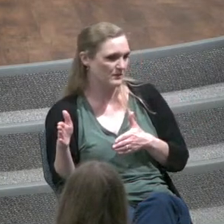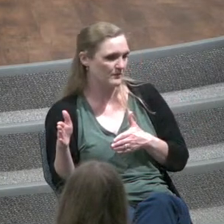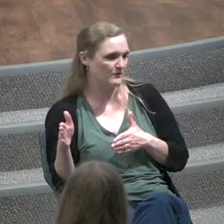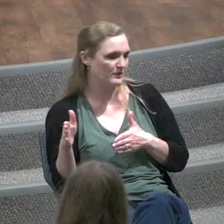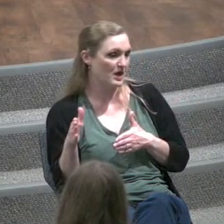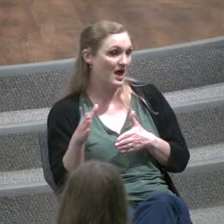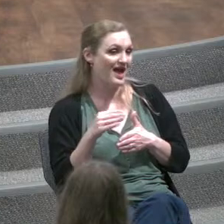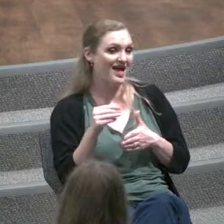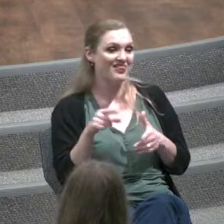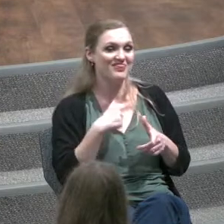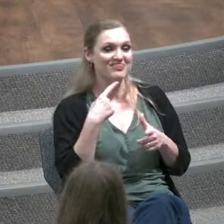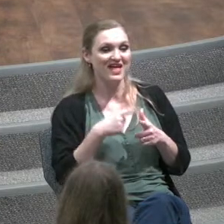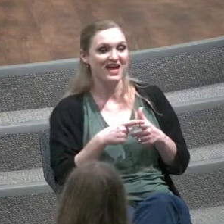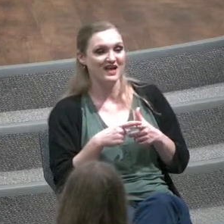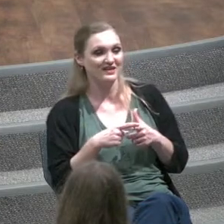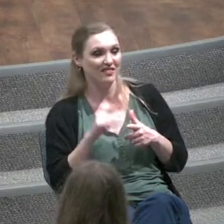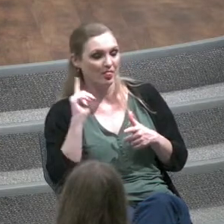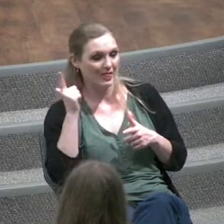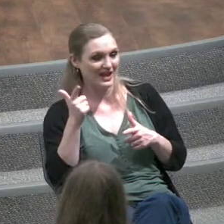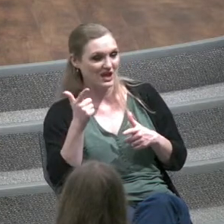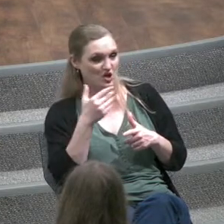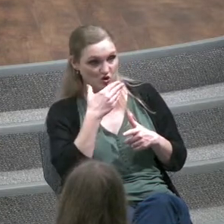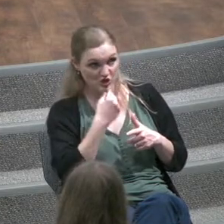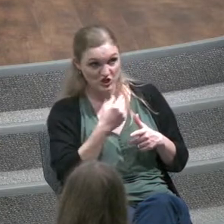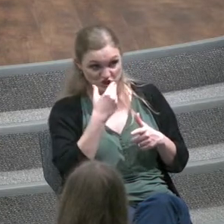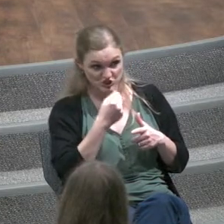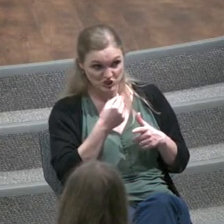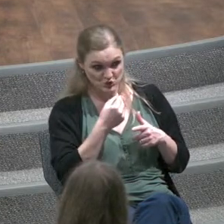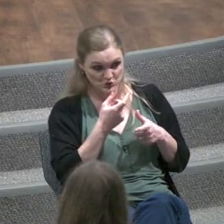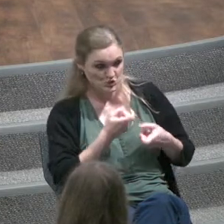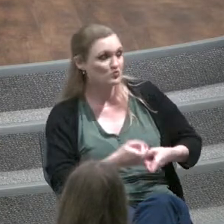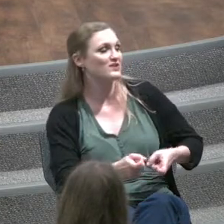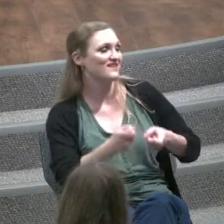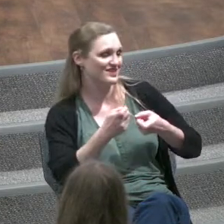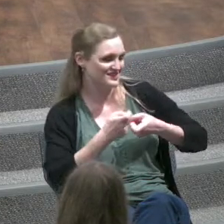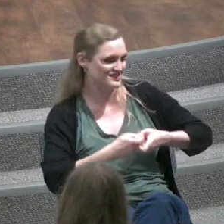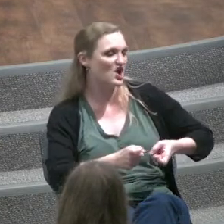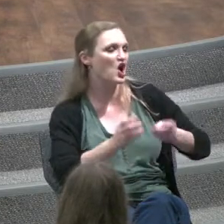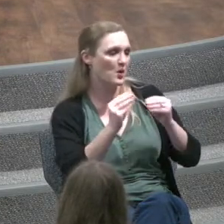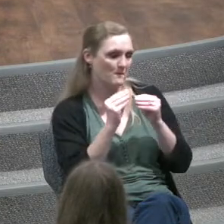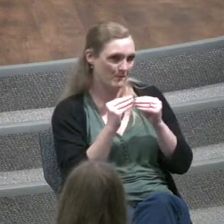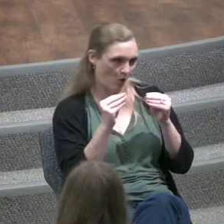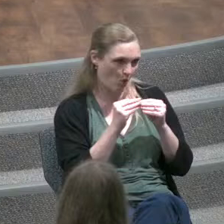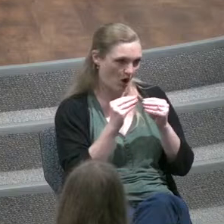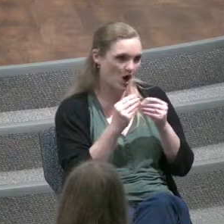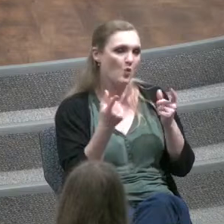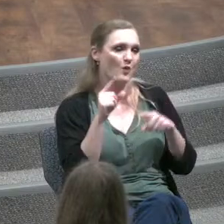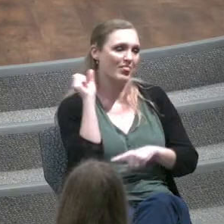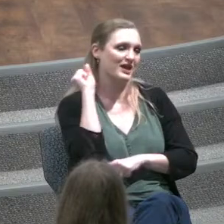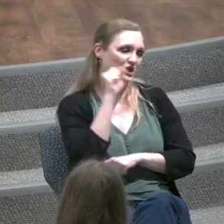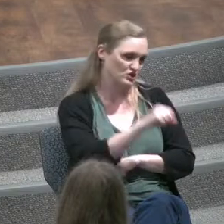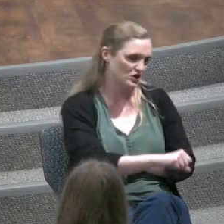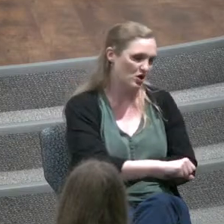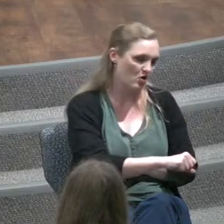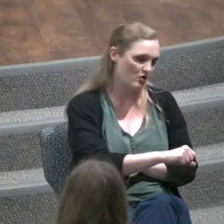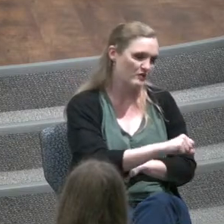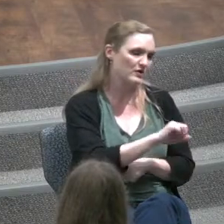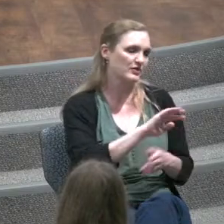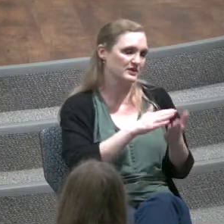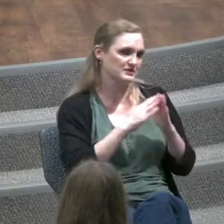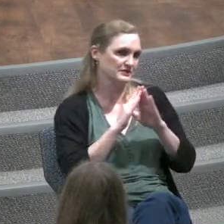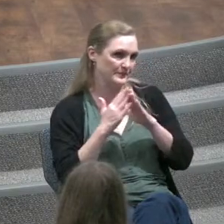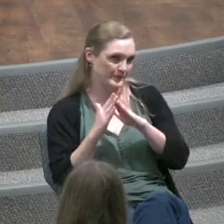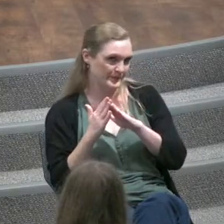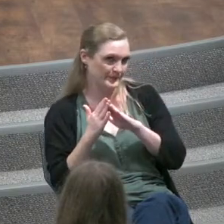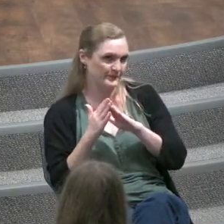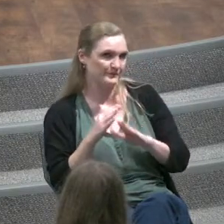but eventually you can connect up with the tunnels that the Jews would have dug, when they took over this